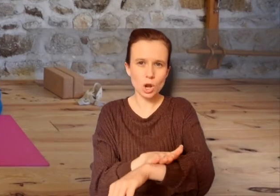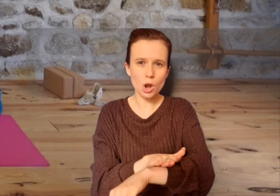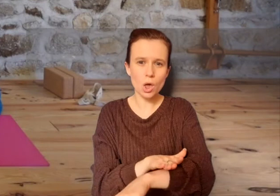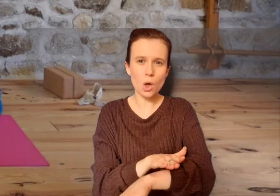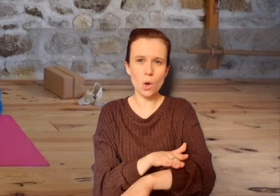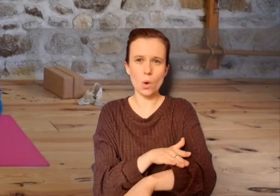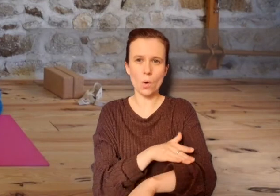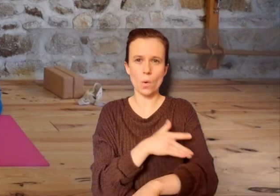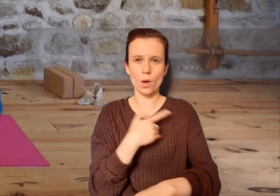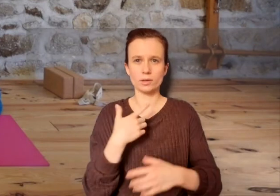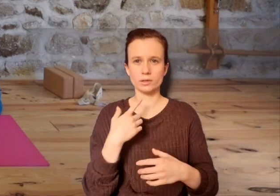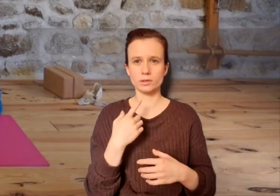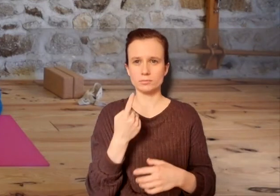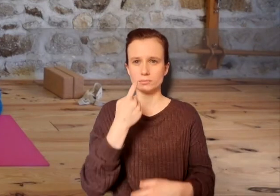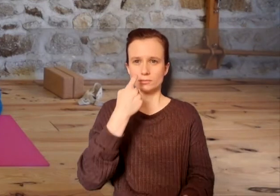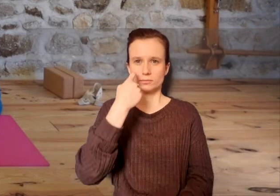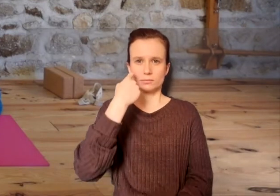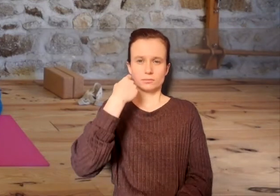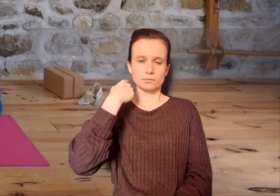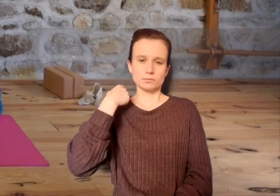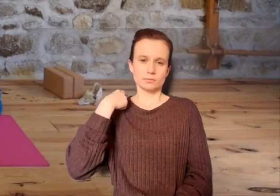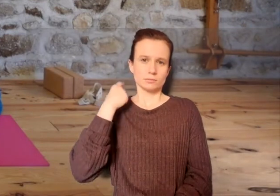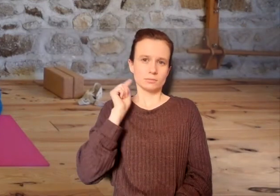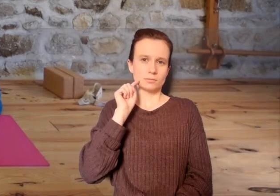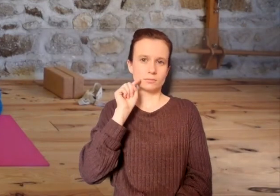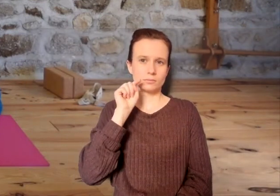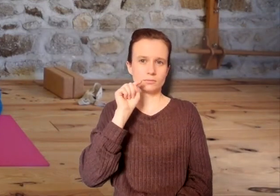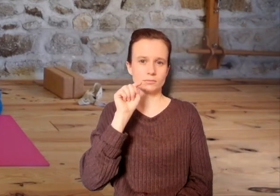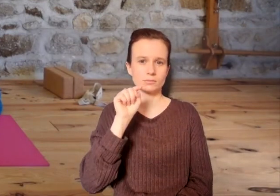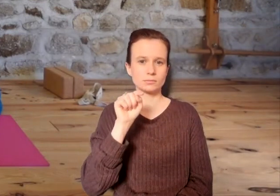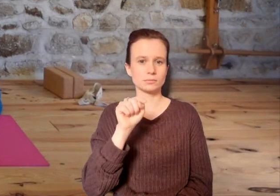Again, 5 slow breaths here, in and out through the nose.